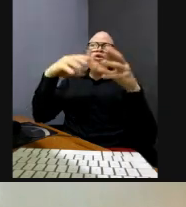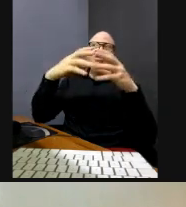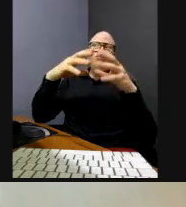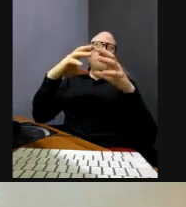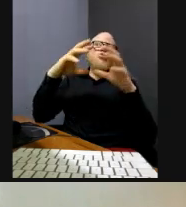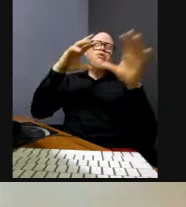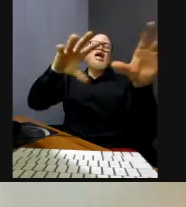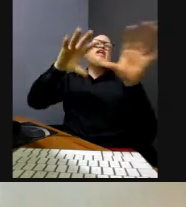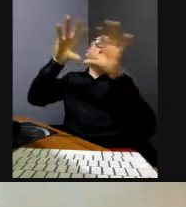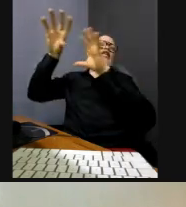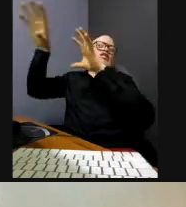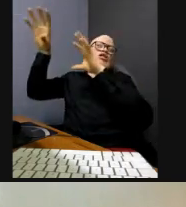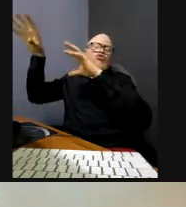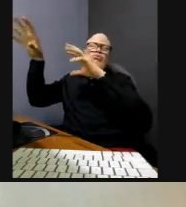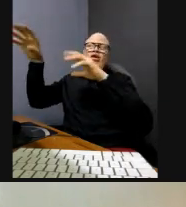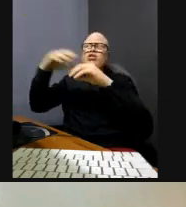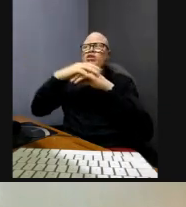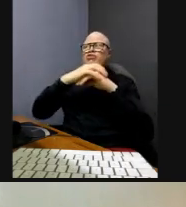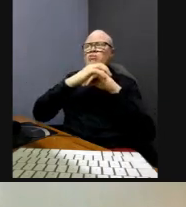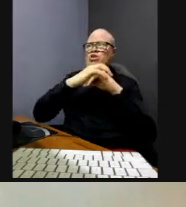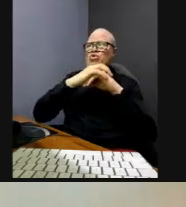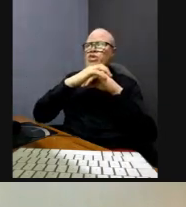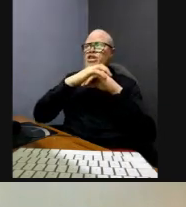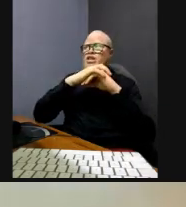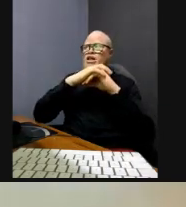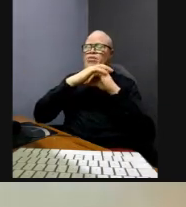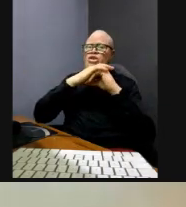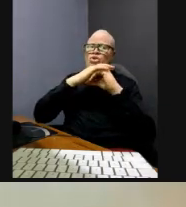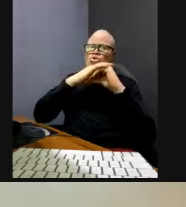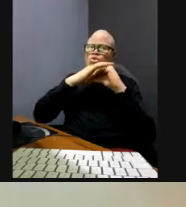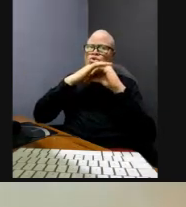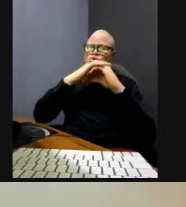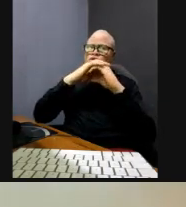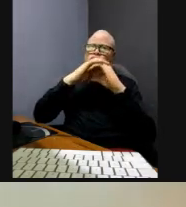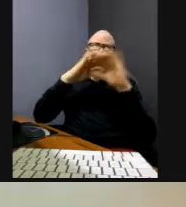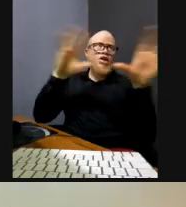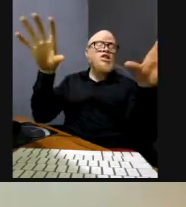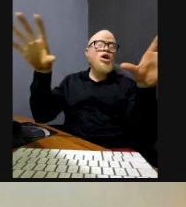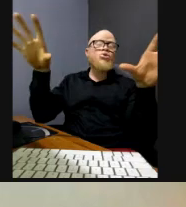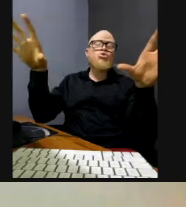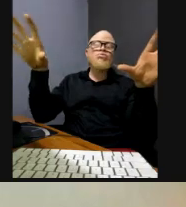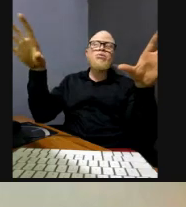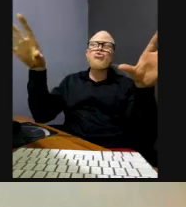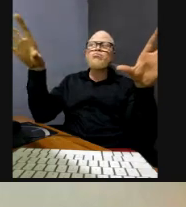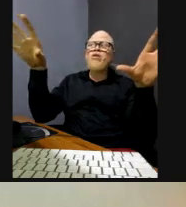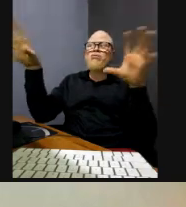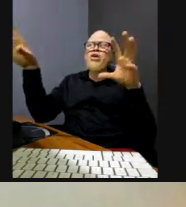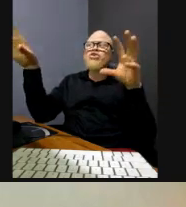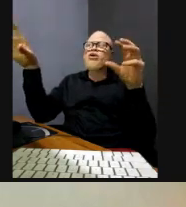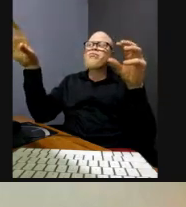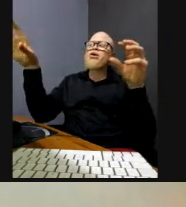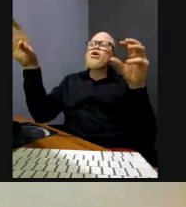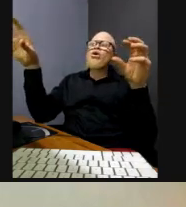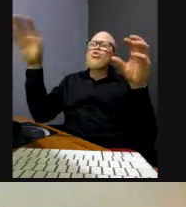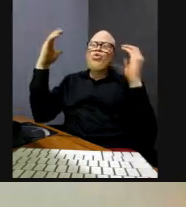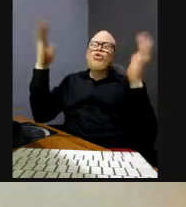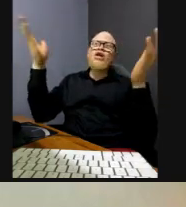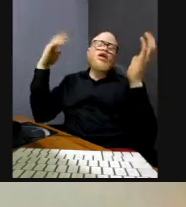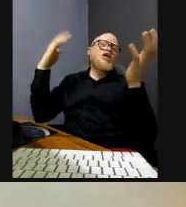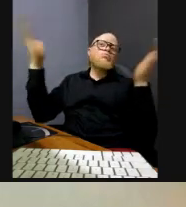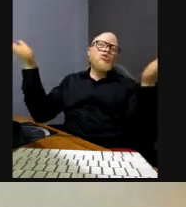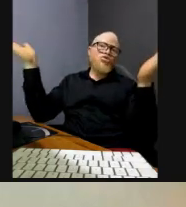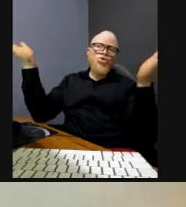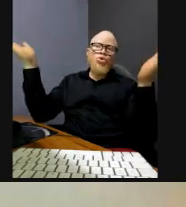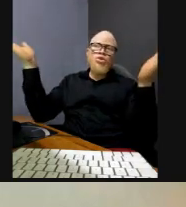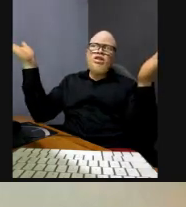and you are able to pick analytics from that tool that is helping you do that. So that is how you could be able to measure or look